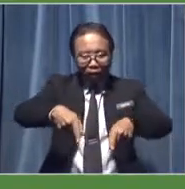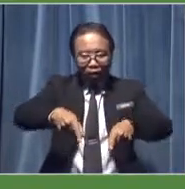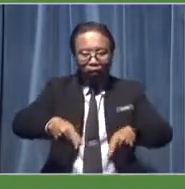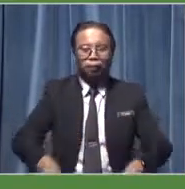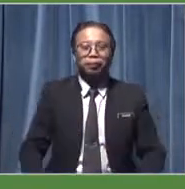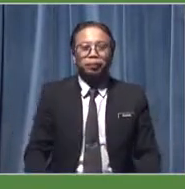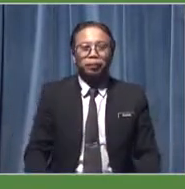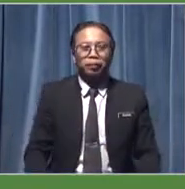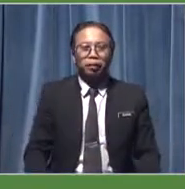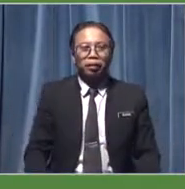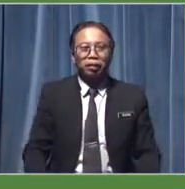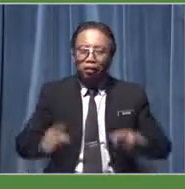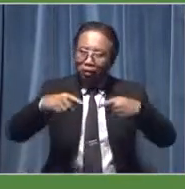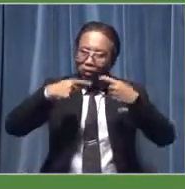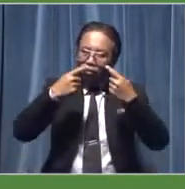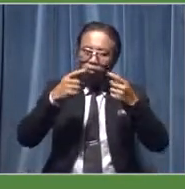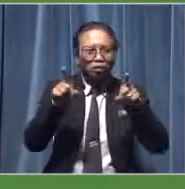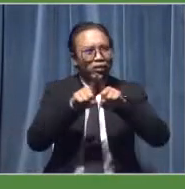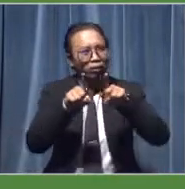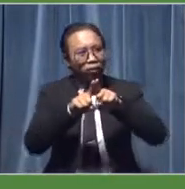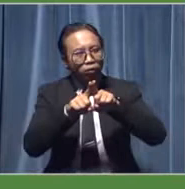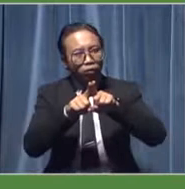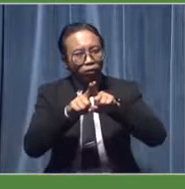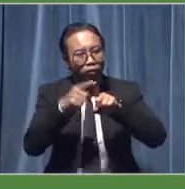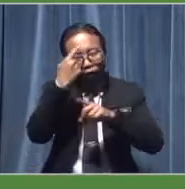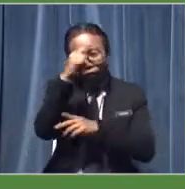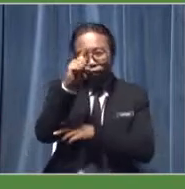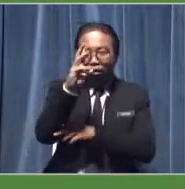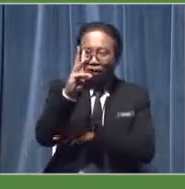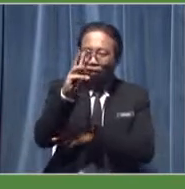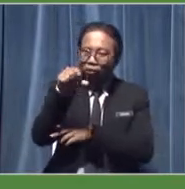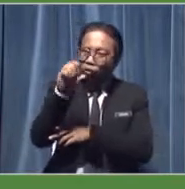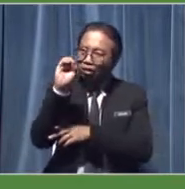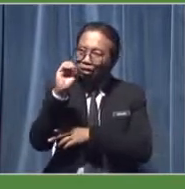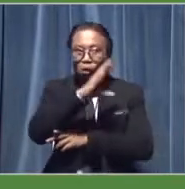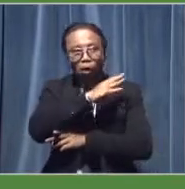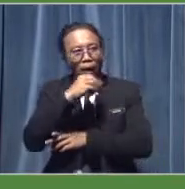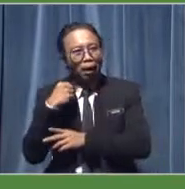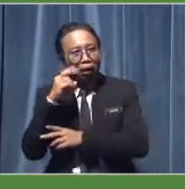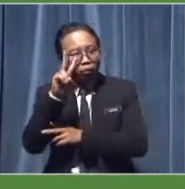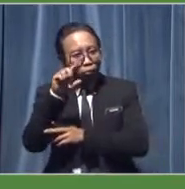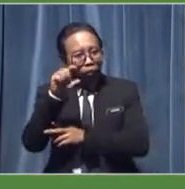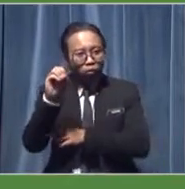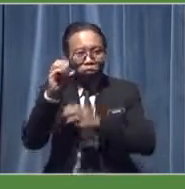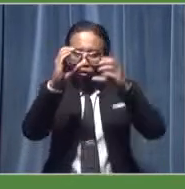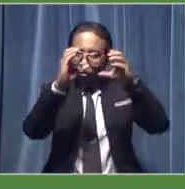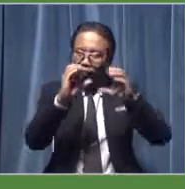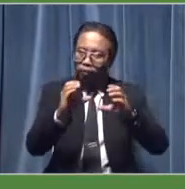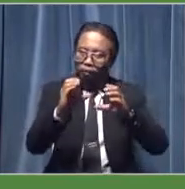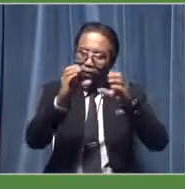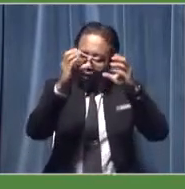Same goes for the 6.0 and 2.0 capacitors.